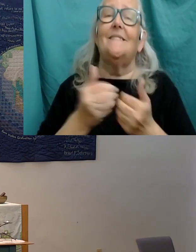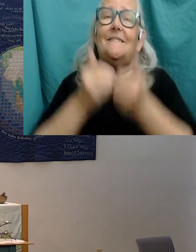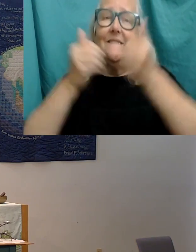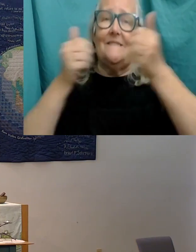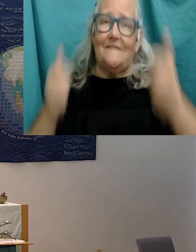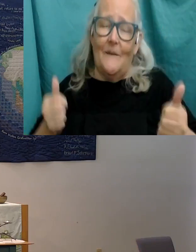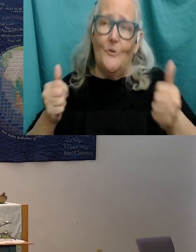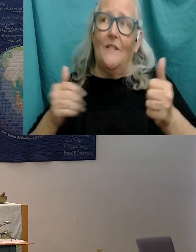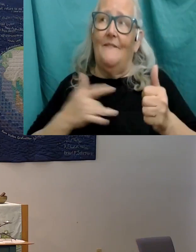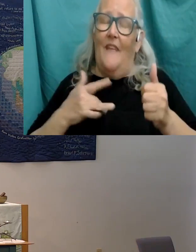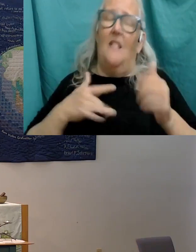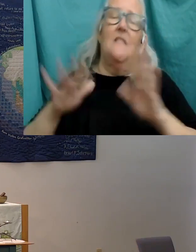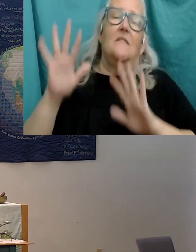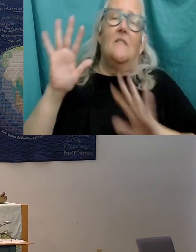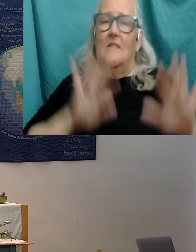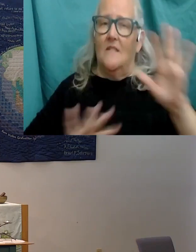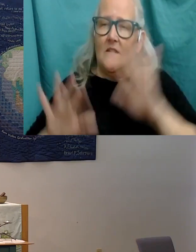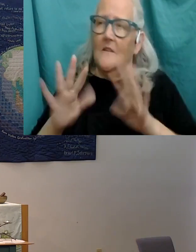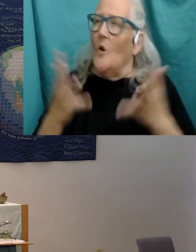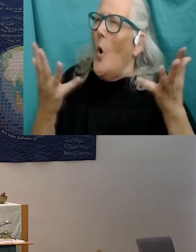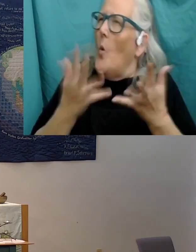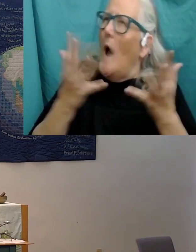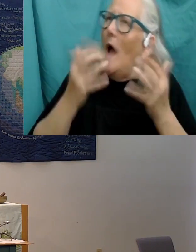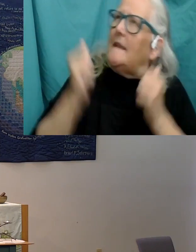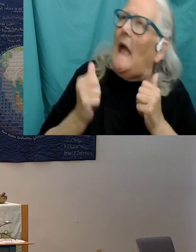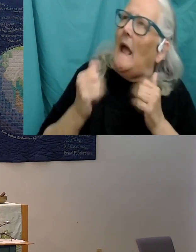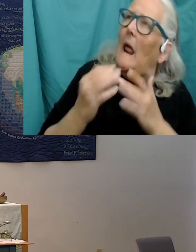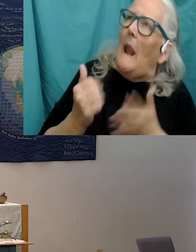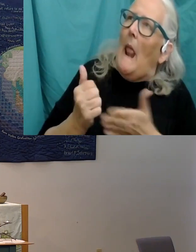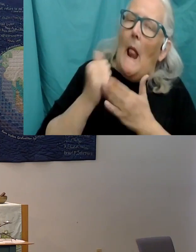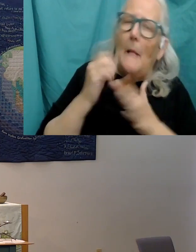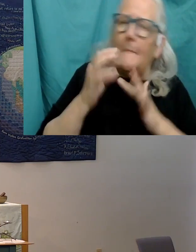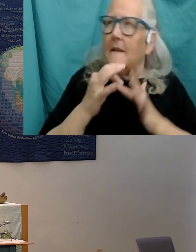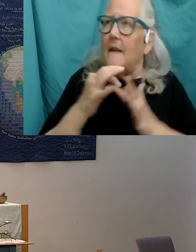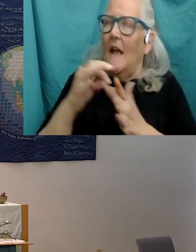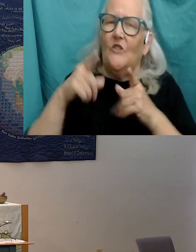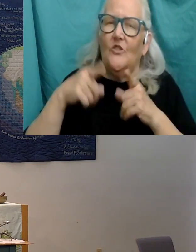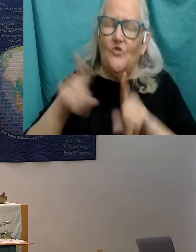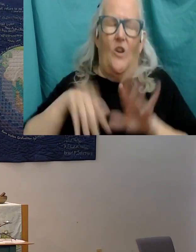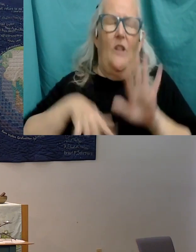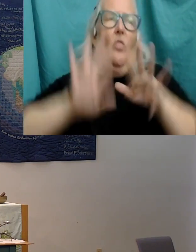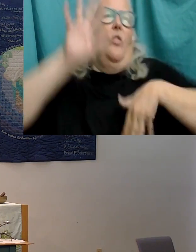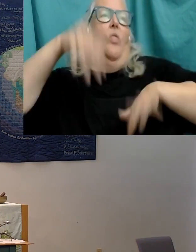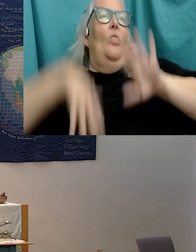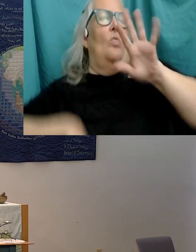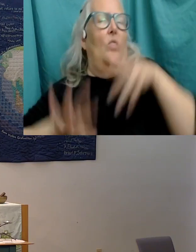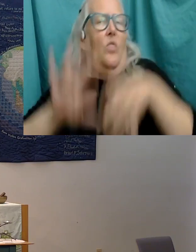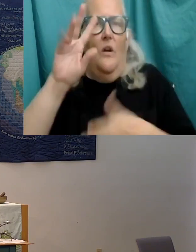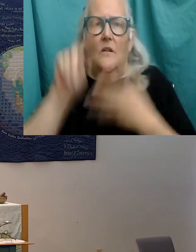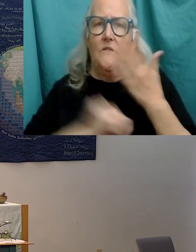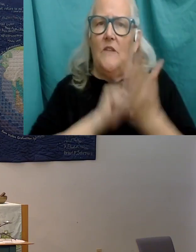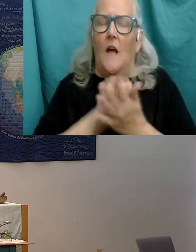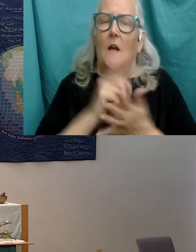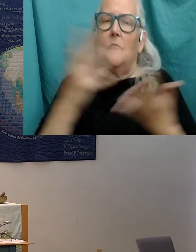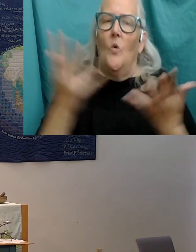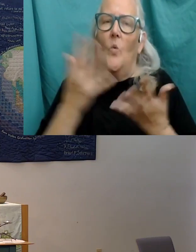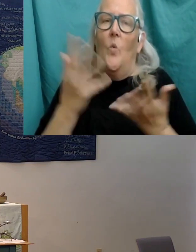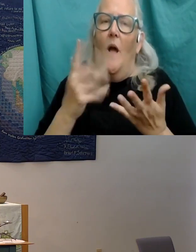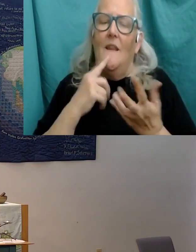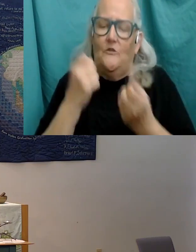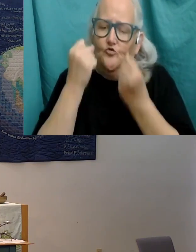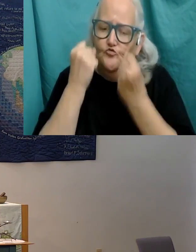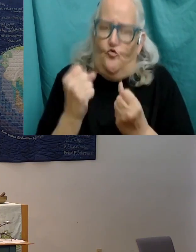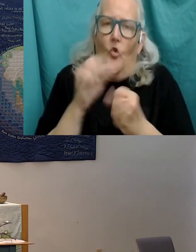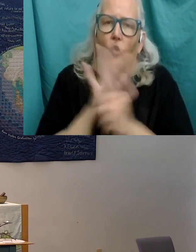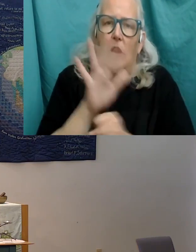guide us in these uncertain, turbulent times? What ballast will be weighty enough? What ship's keel